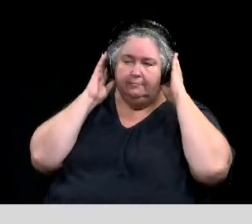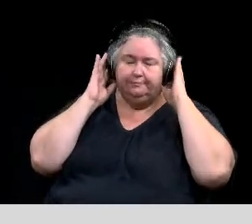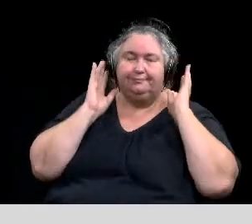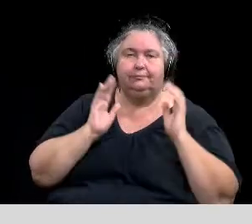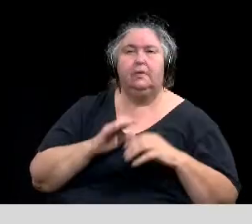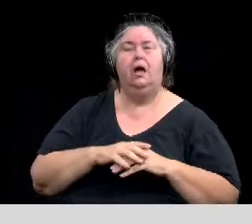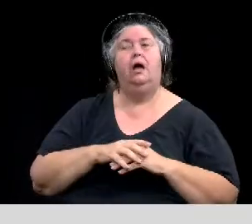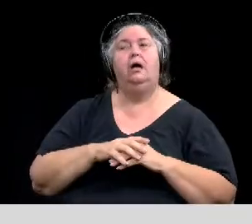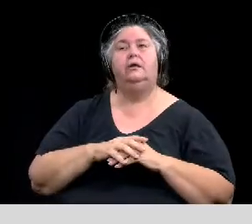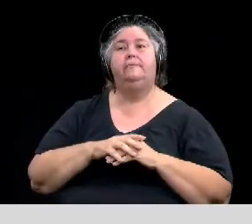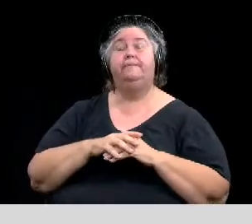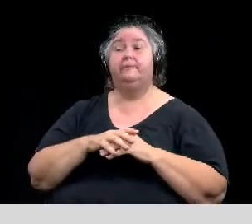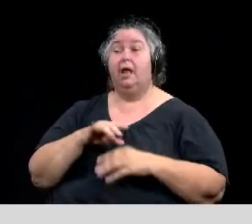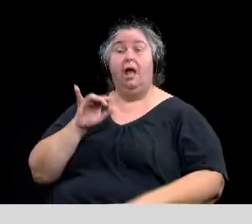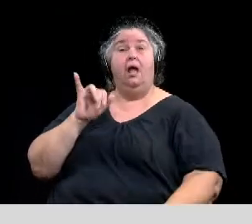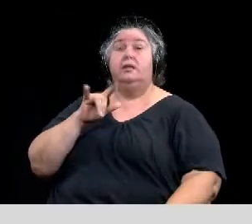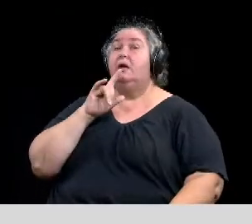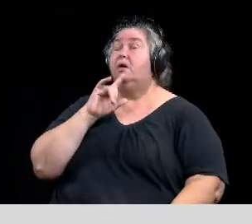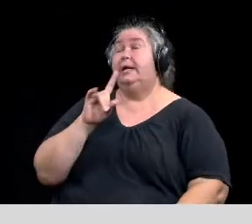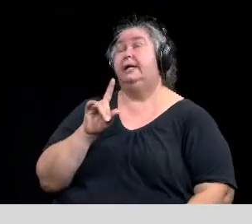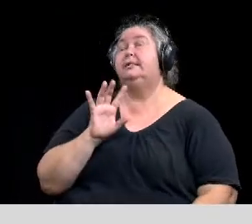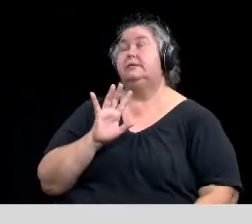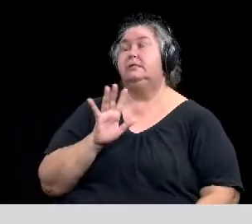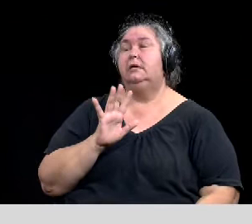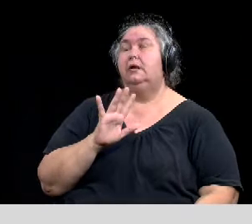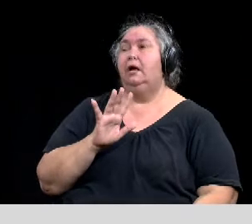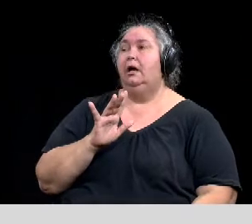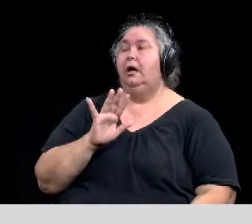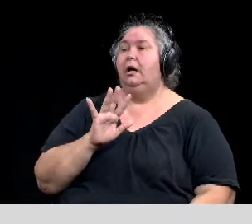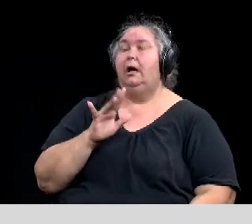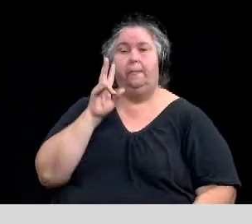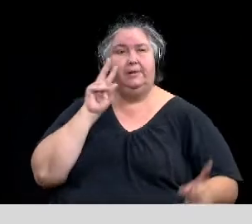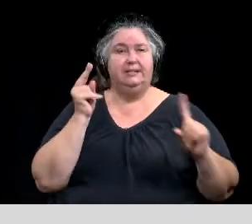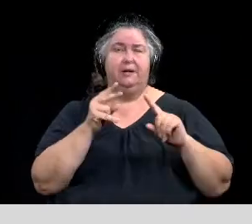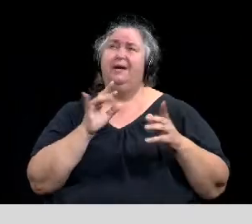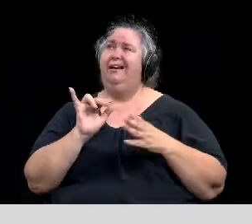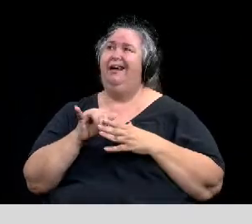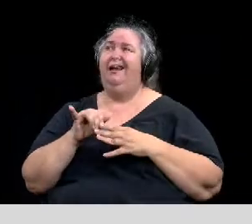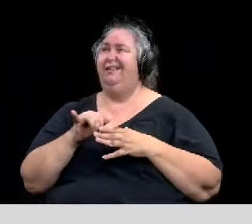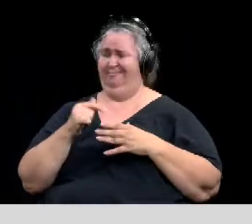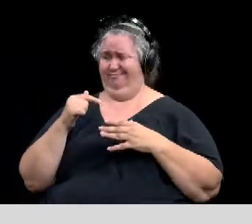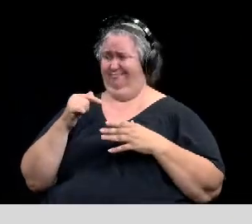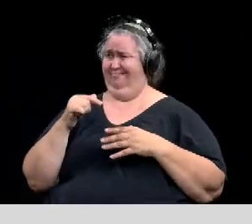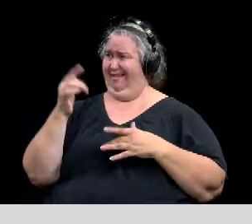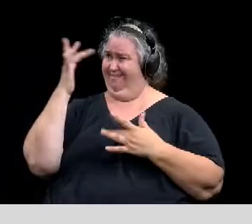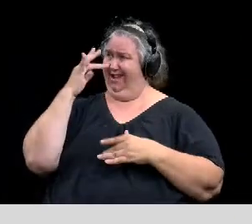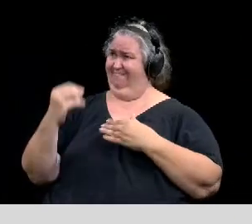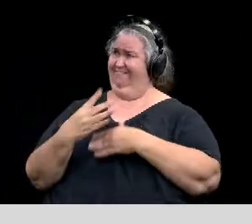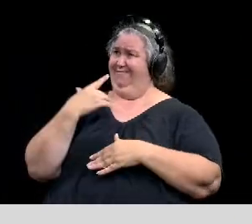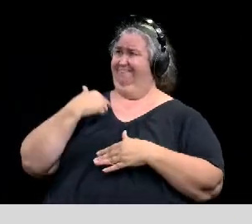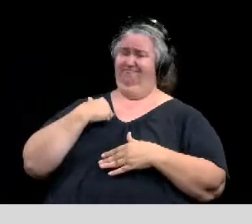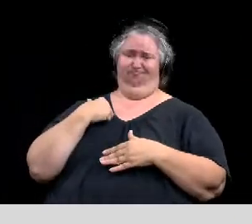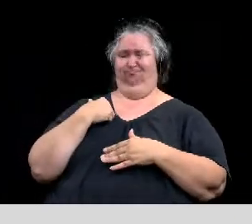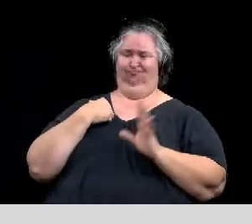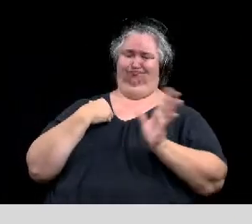There's a sense of there's a perception of that this virus isn't going to hurt me because I'm young. I think encouraging empathy, that this isn't just about your health, but